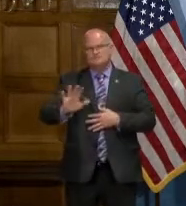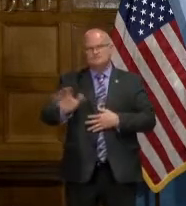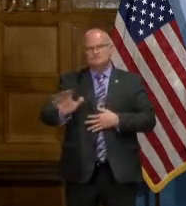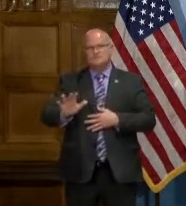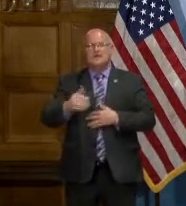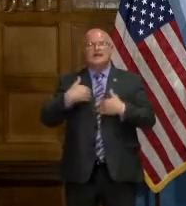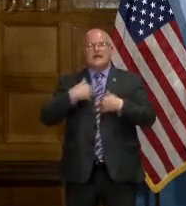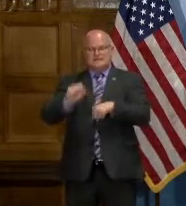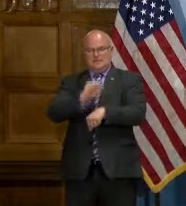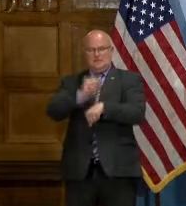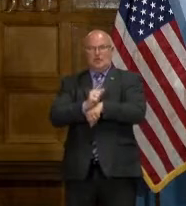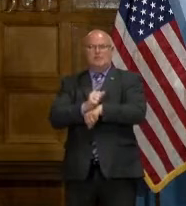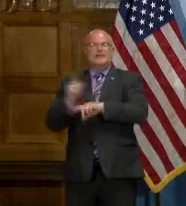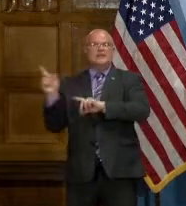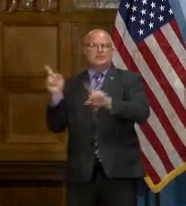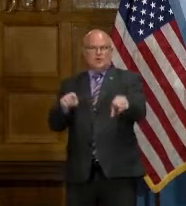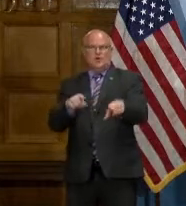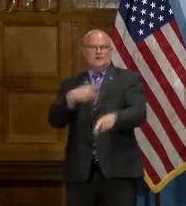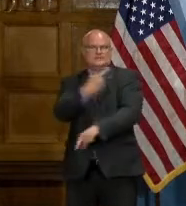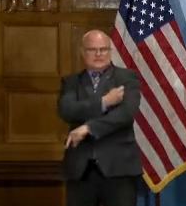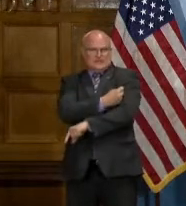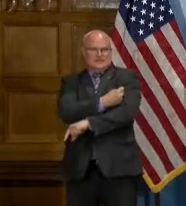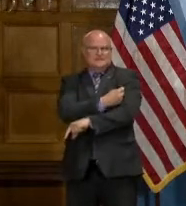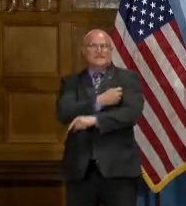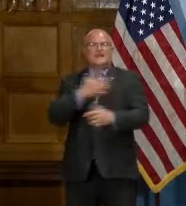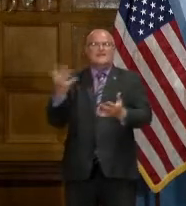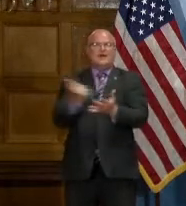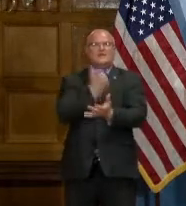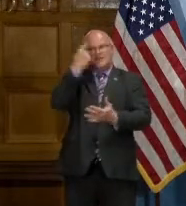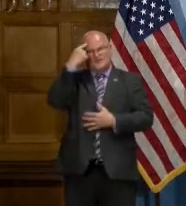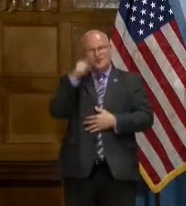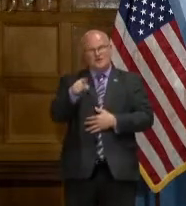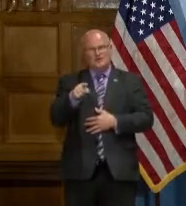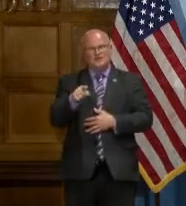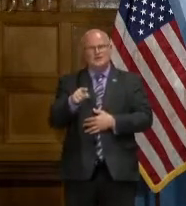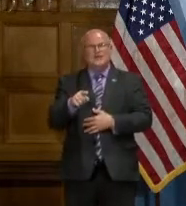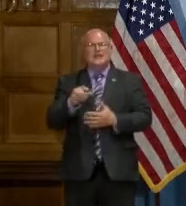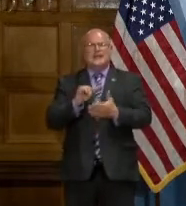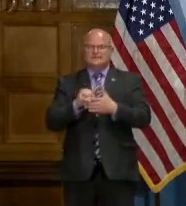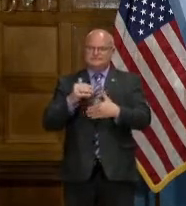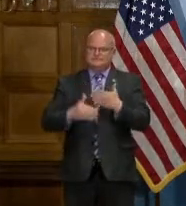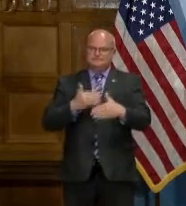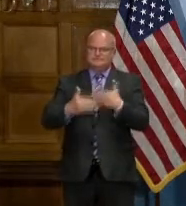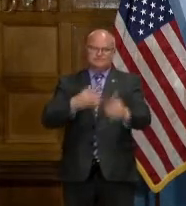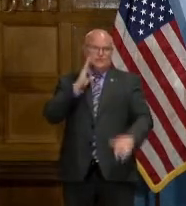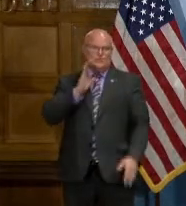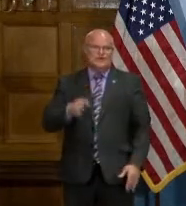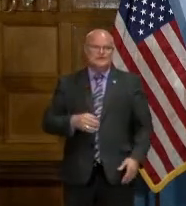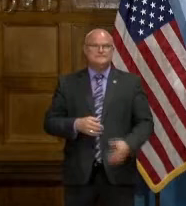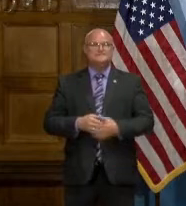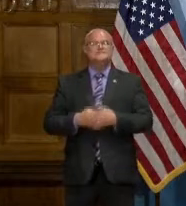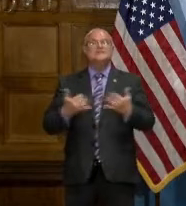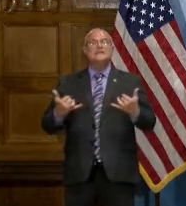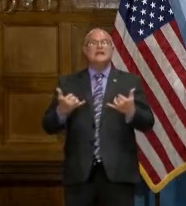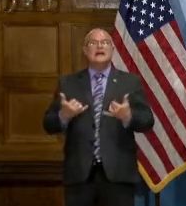your appointment and get it done. There is that opportunity for you, and nothing will slow it down. Now let's go